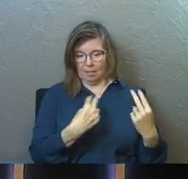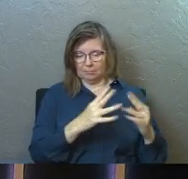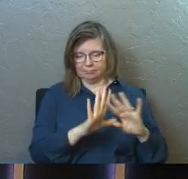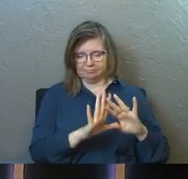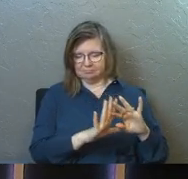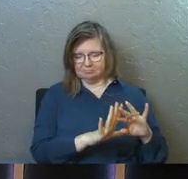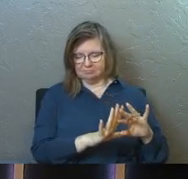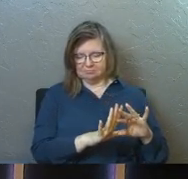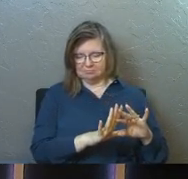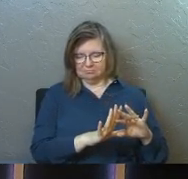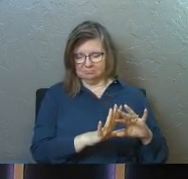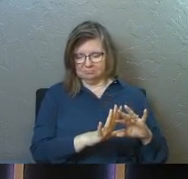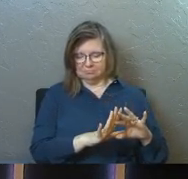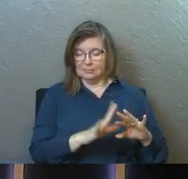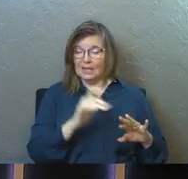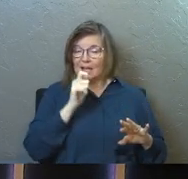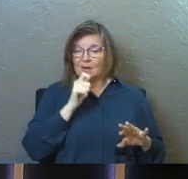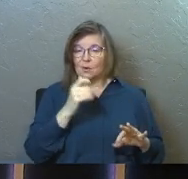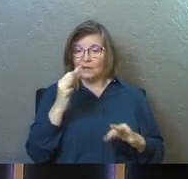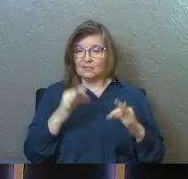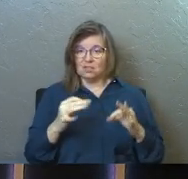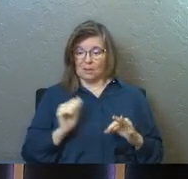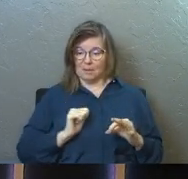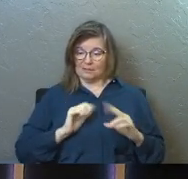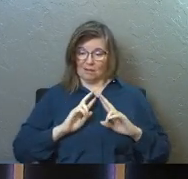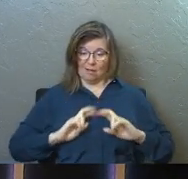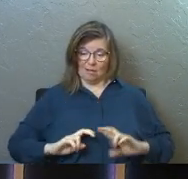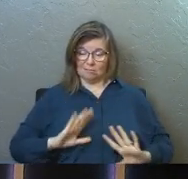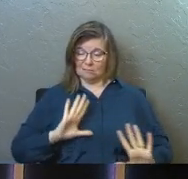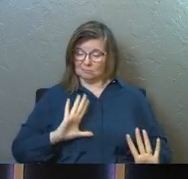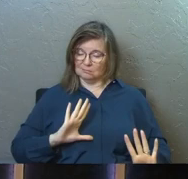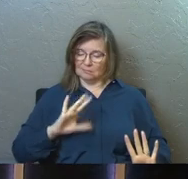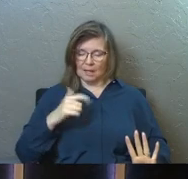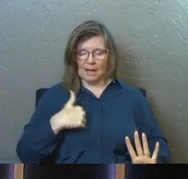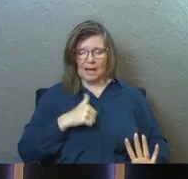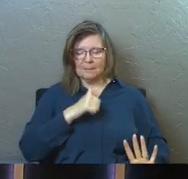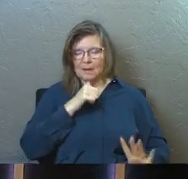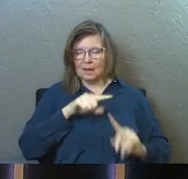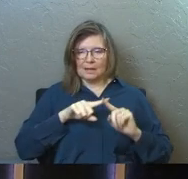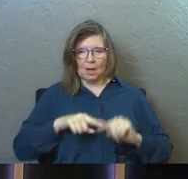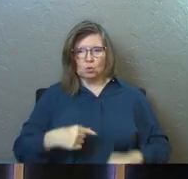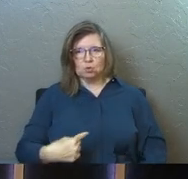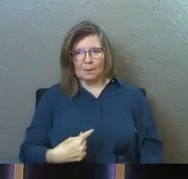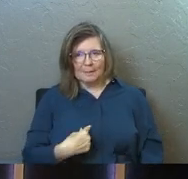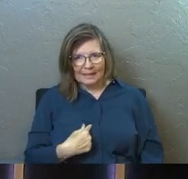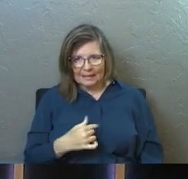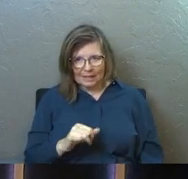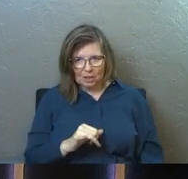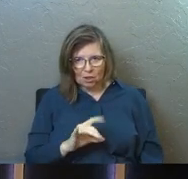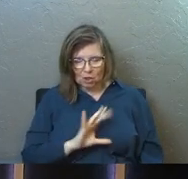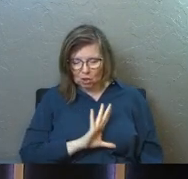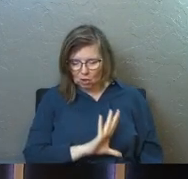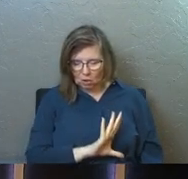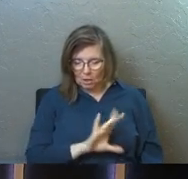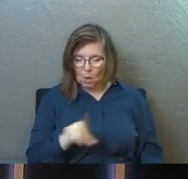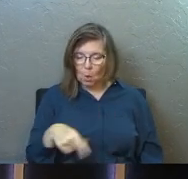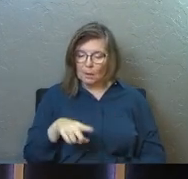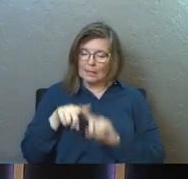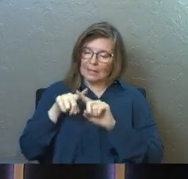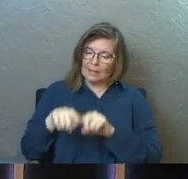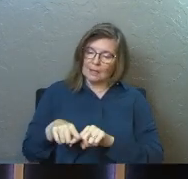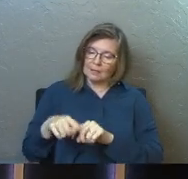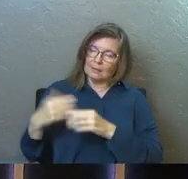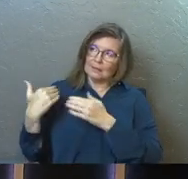people. And I don't even judge myself because I'm not accountable to me. I'm